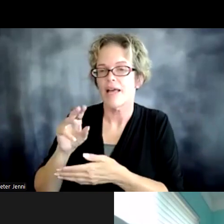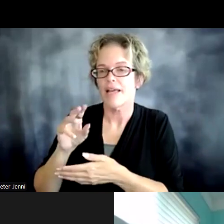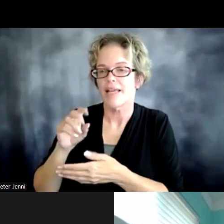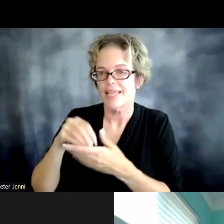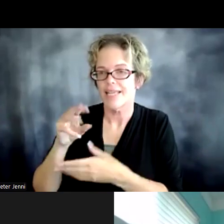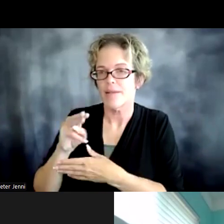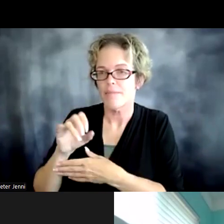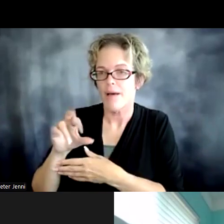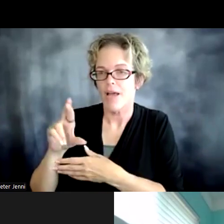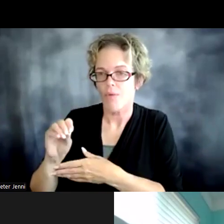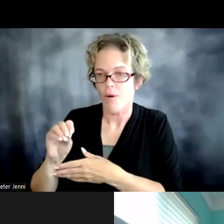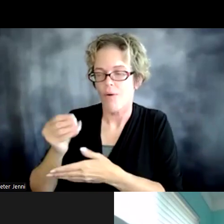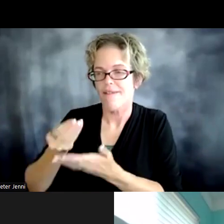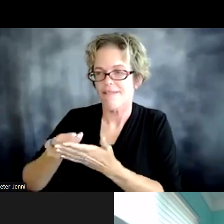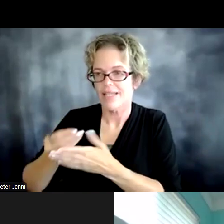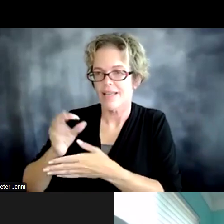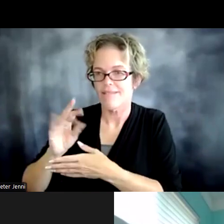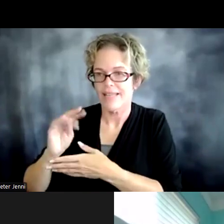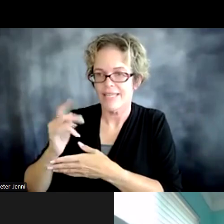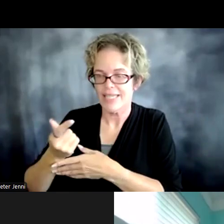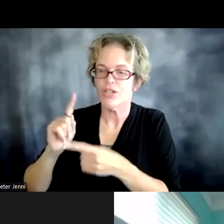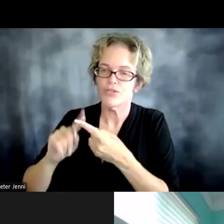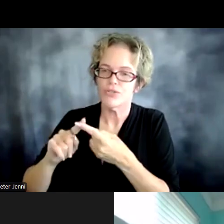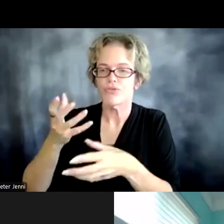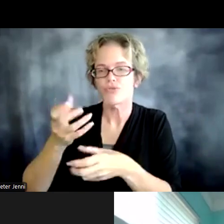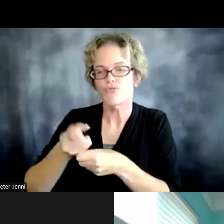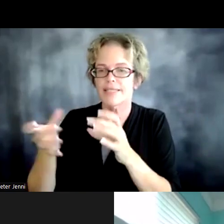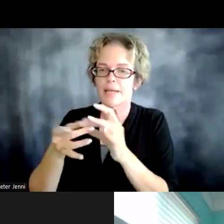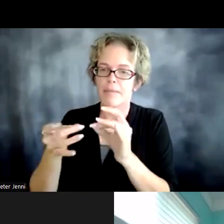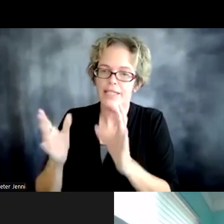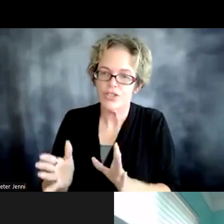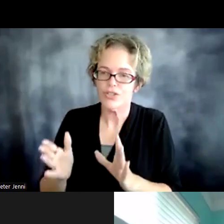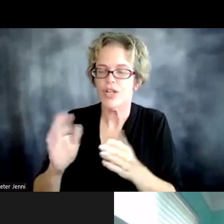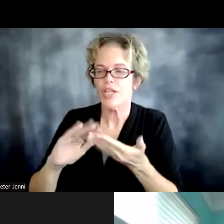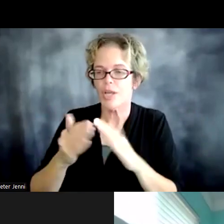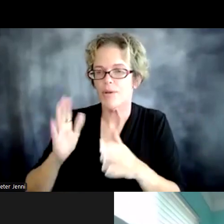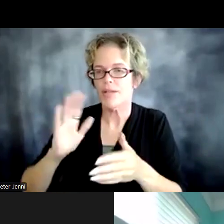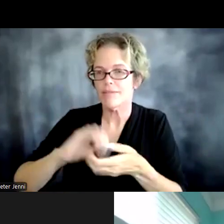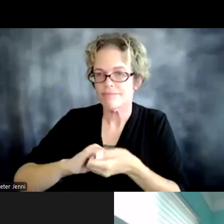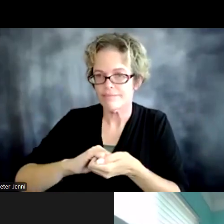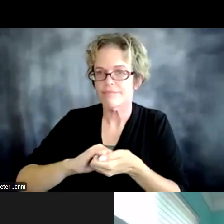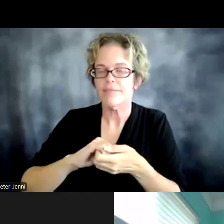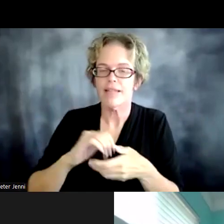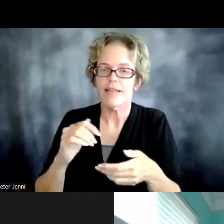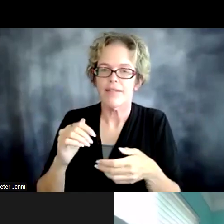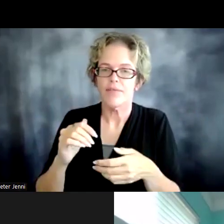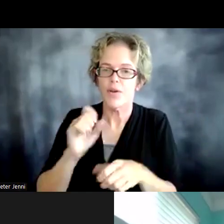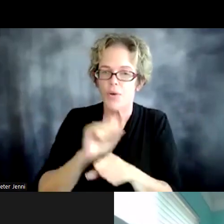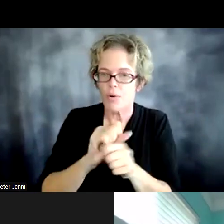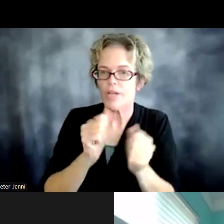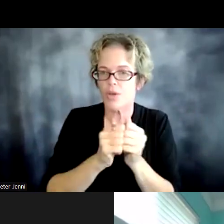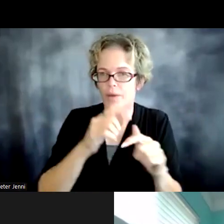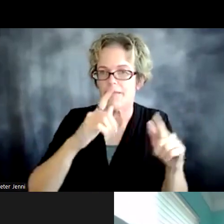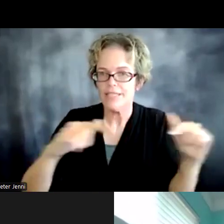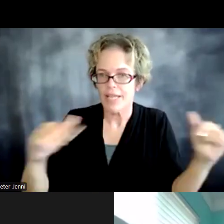microfunding to trusted messengers, community-based organizations that work with diverse